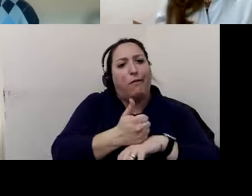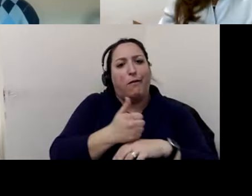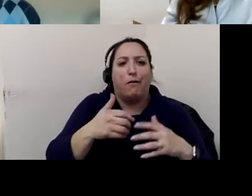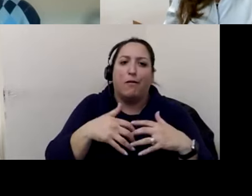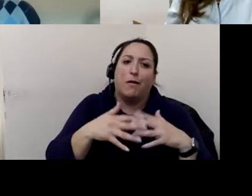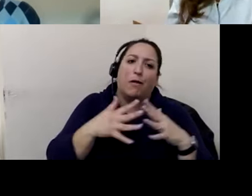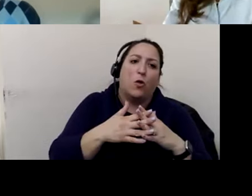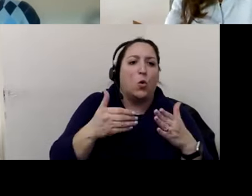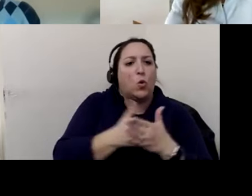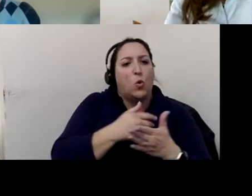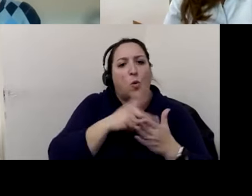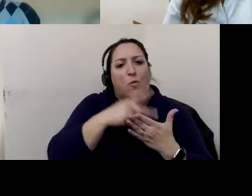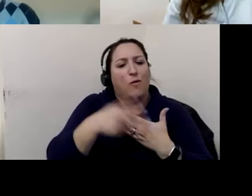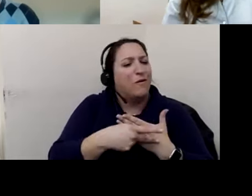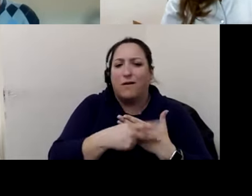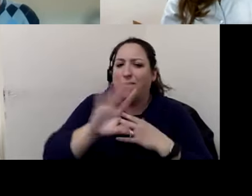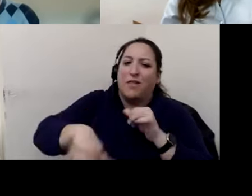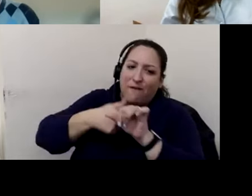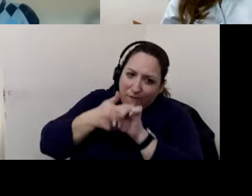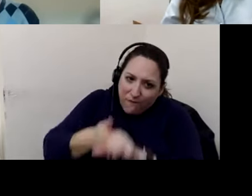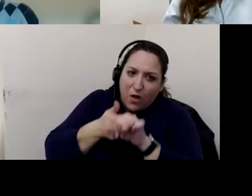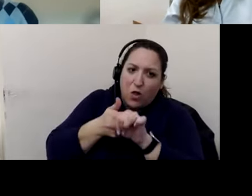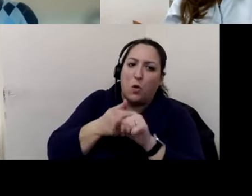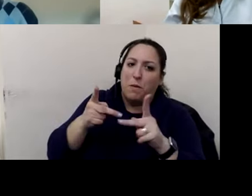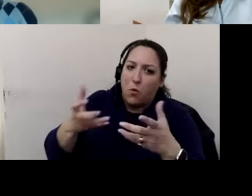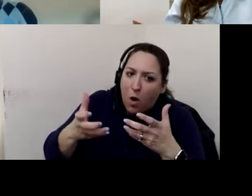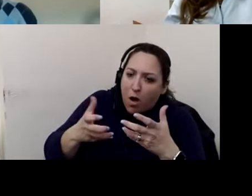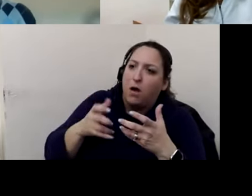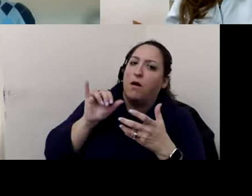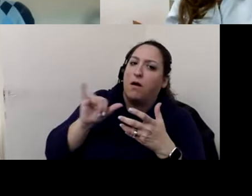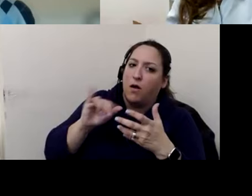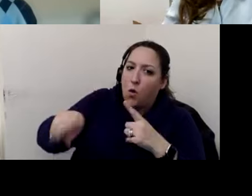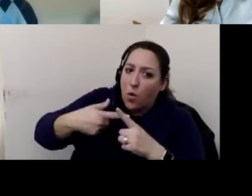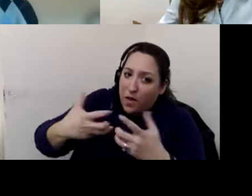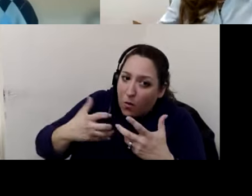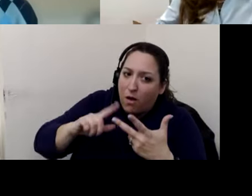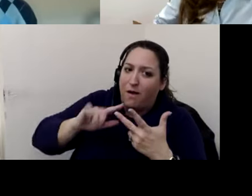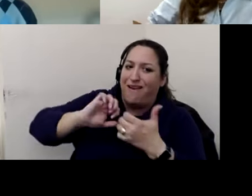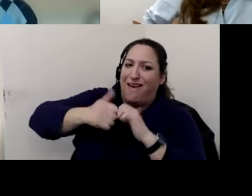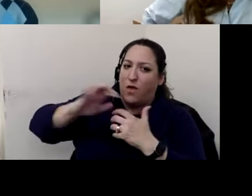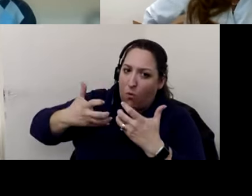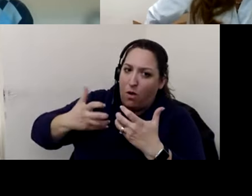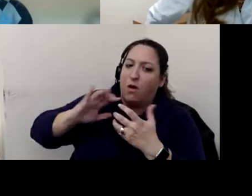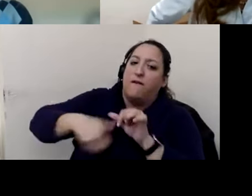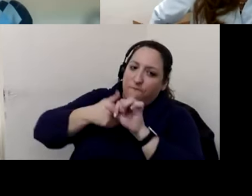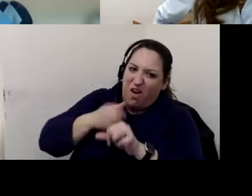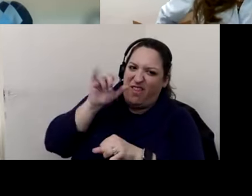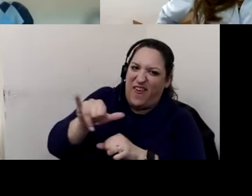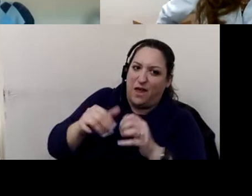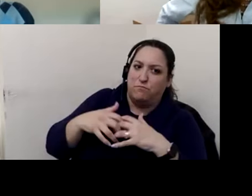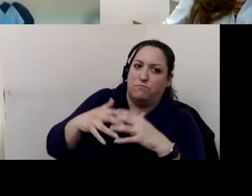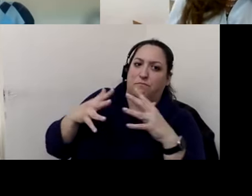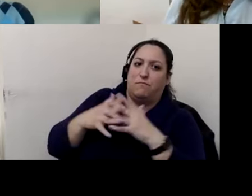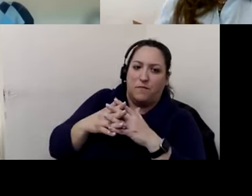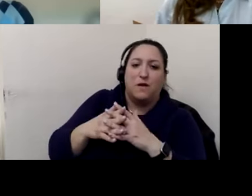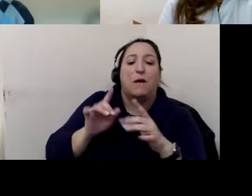were developing in accordance with what people wanted, when they wanted it, and how they wanted it. As sad as it